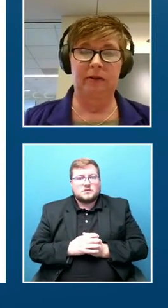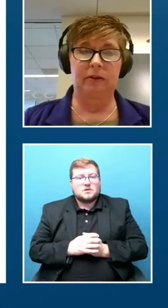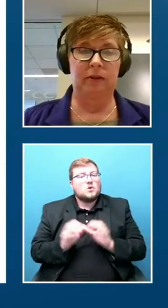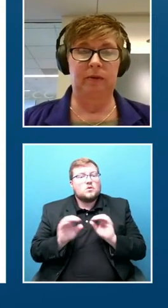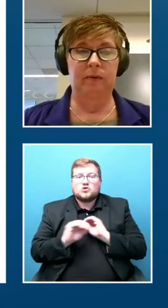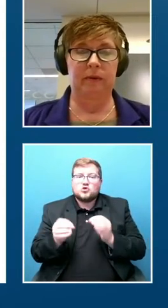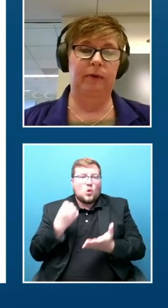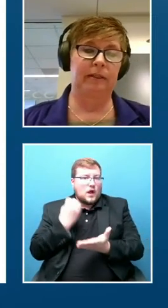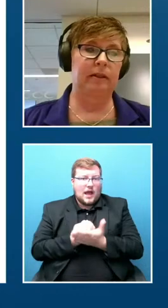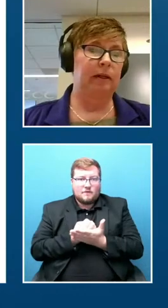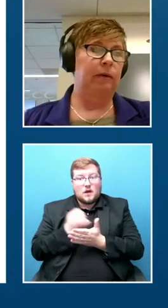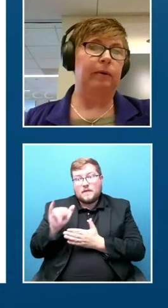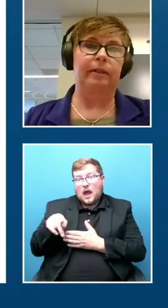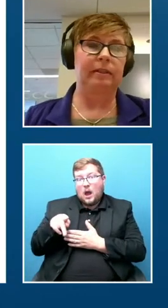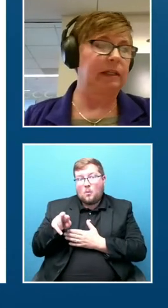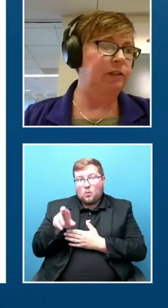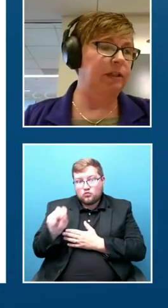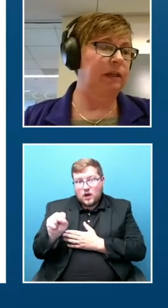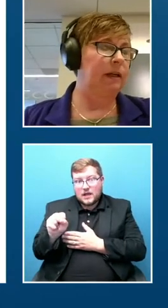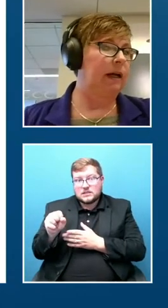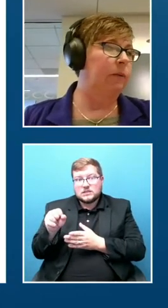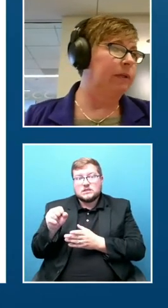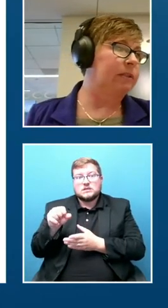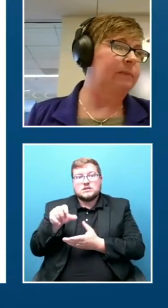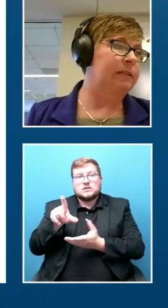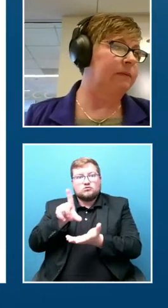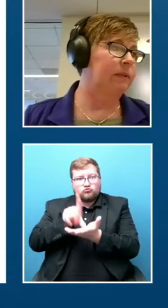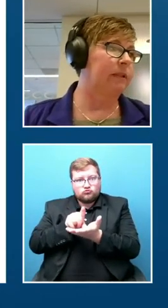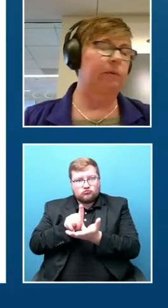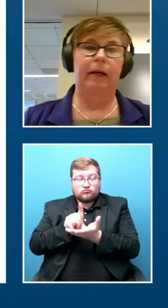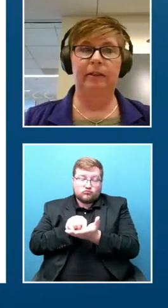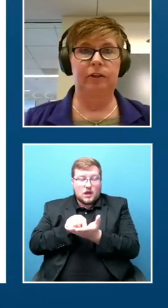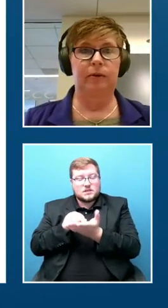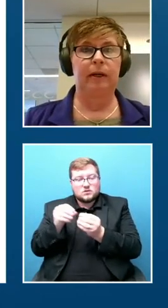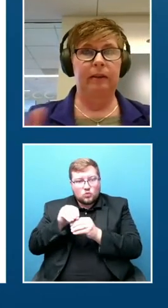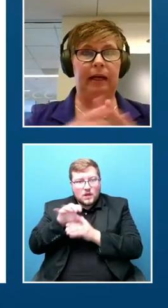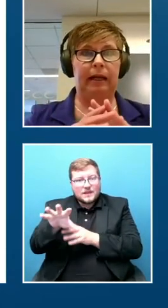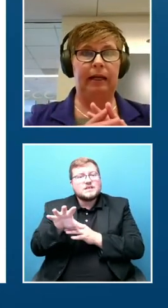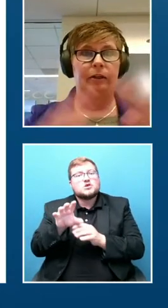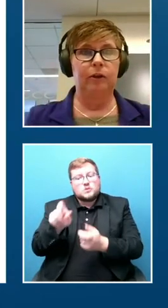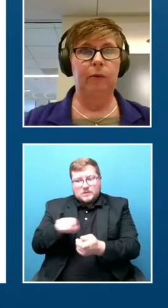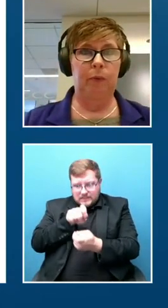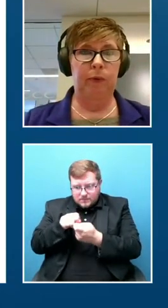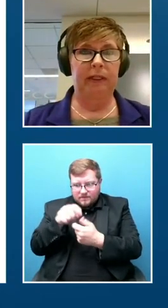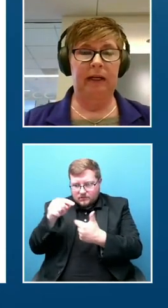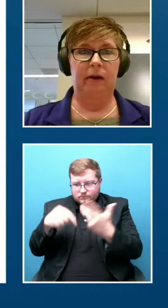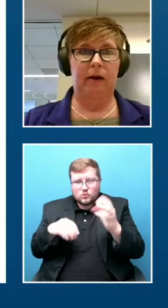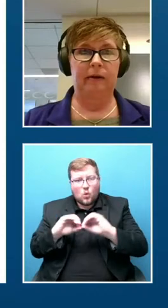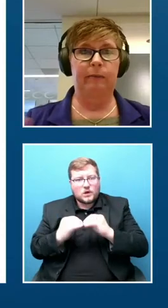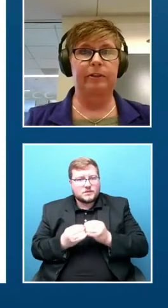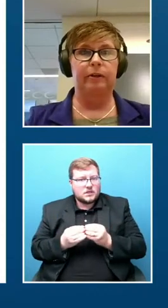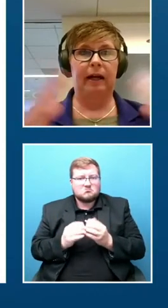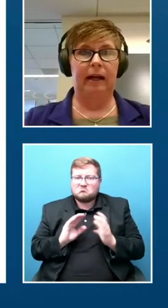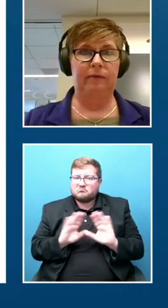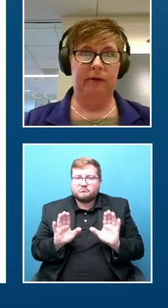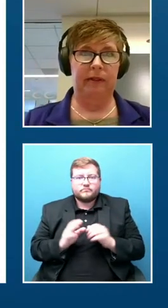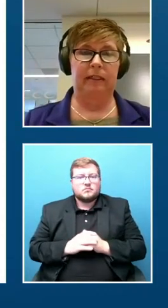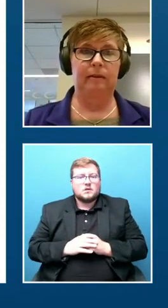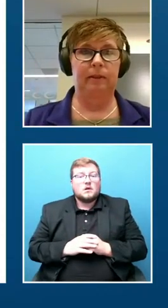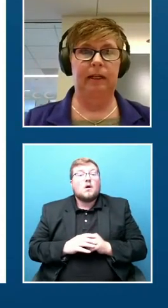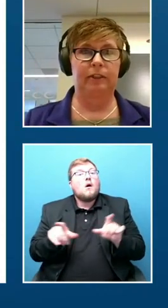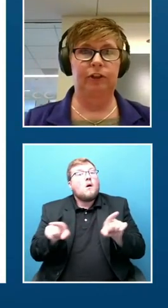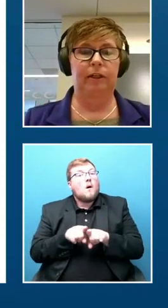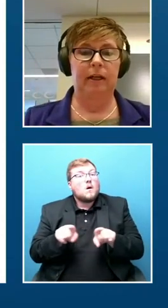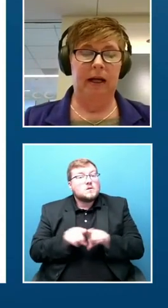sent out to the press organization. And I want to specifically remind you that at no point at all was there ever